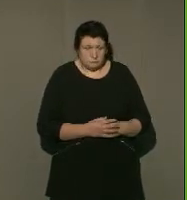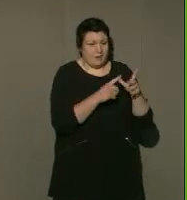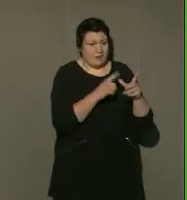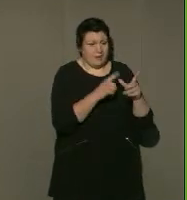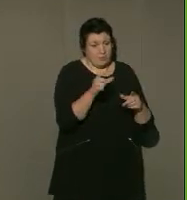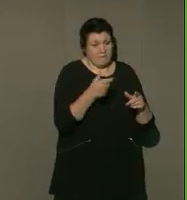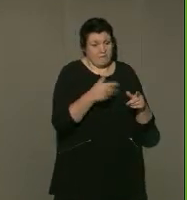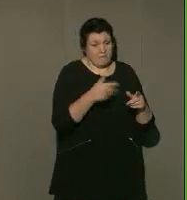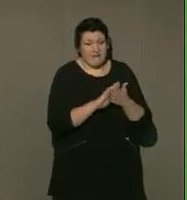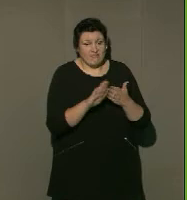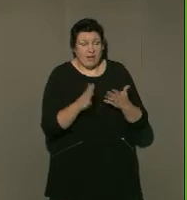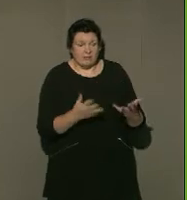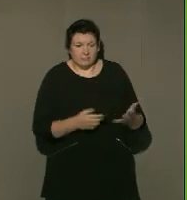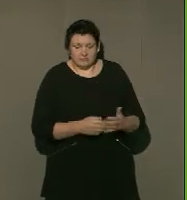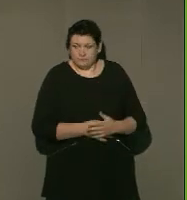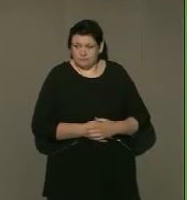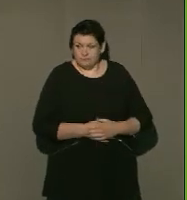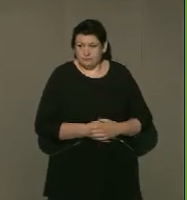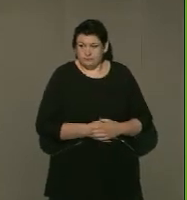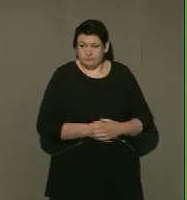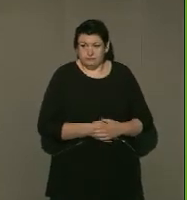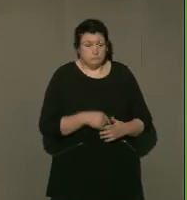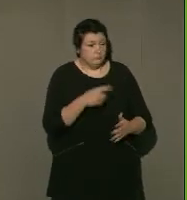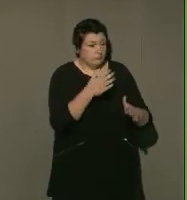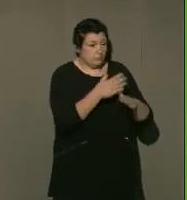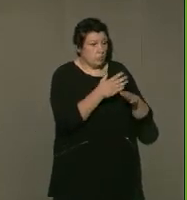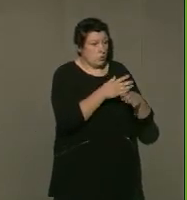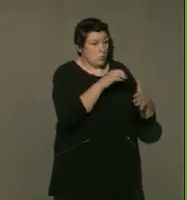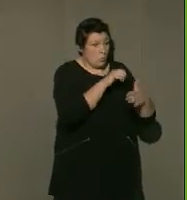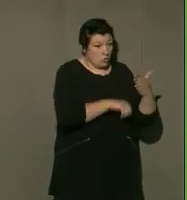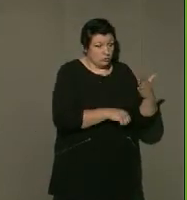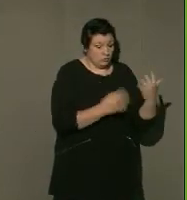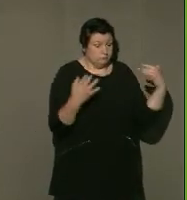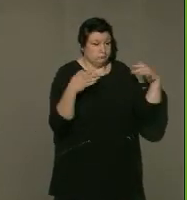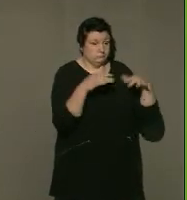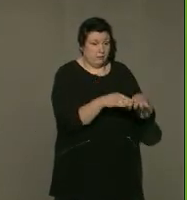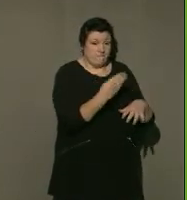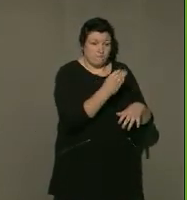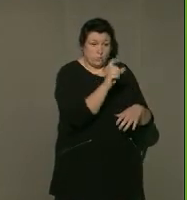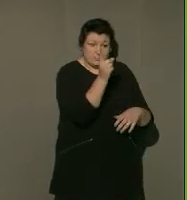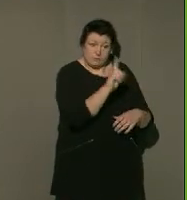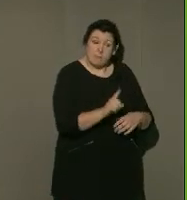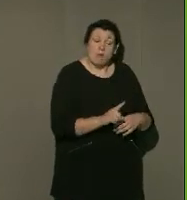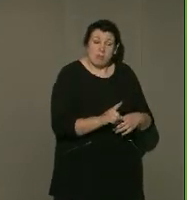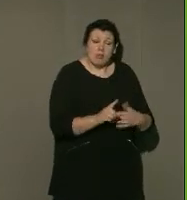Haringey, Green Party. The workshop was attended by 40 people.